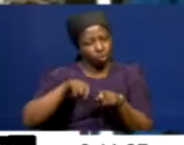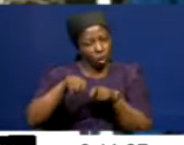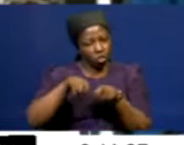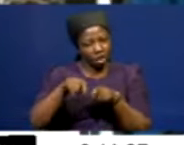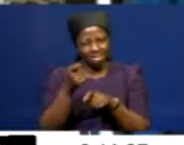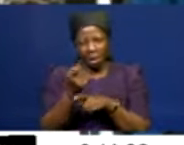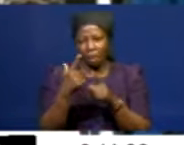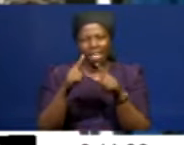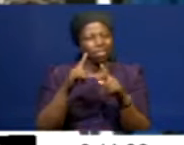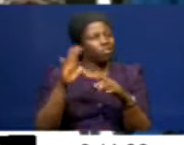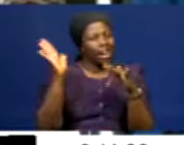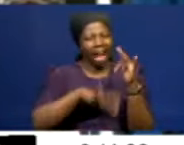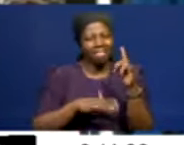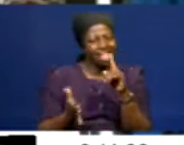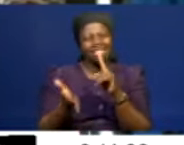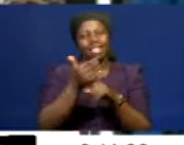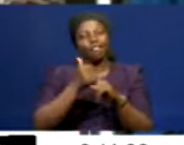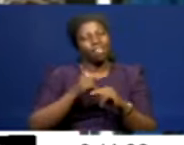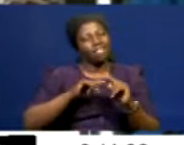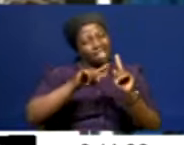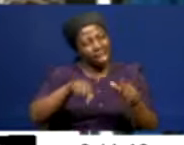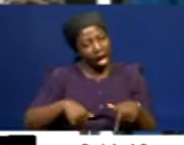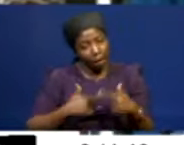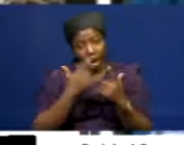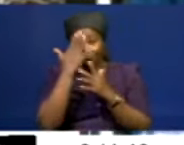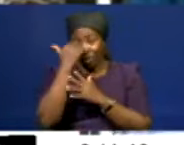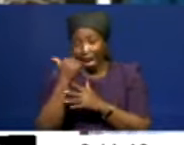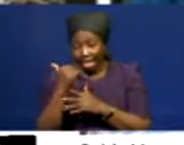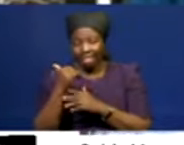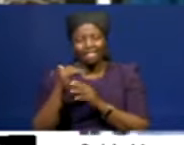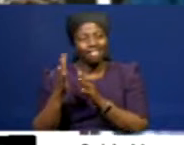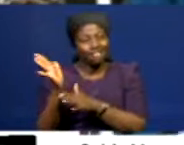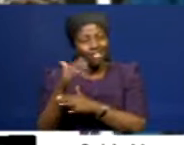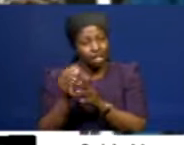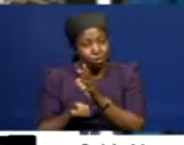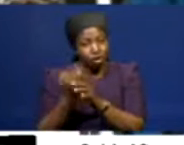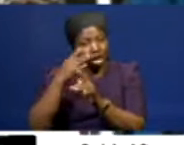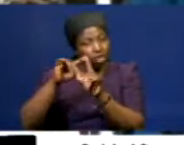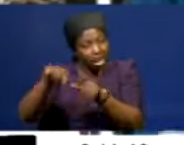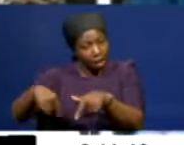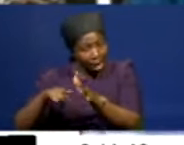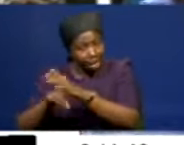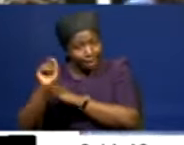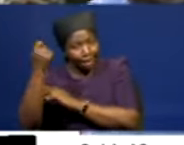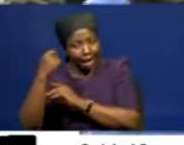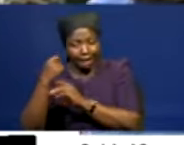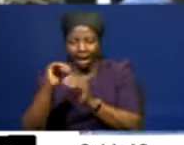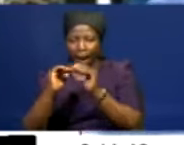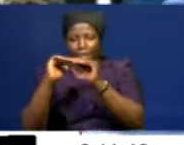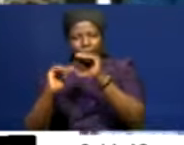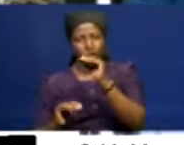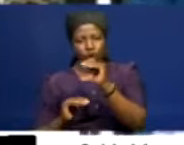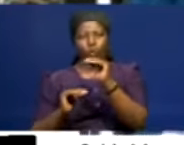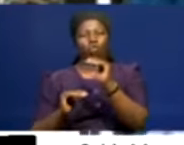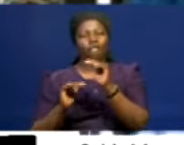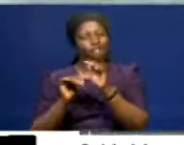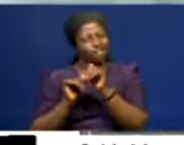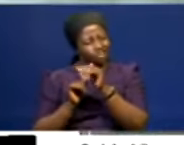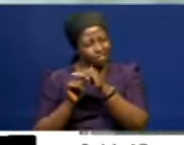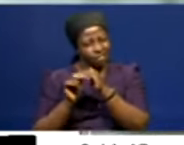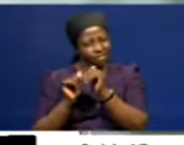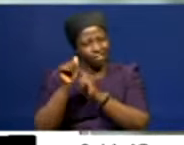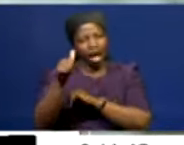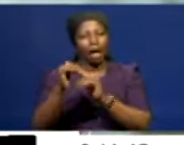say you can meet the demand because the demand of fish production in Kenya as a whole is below par, is far below.